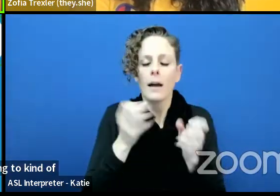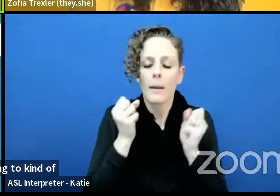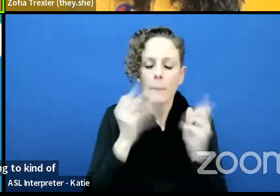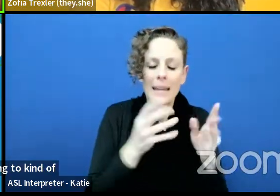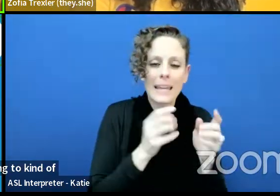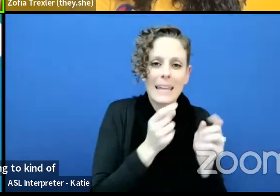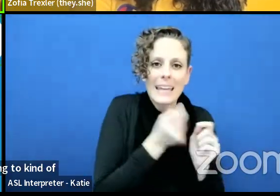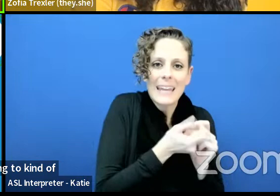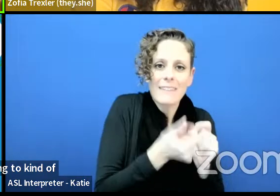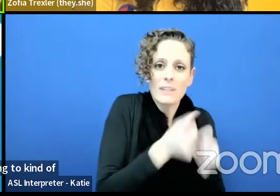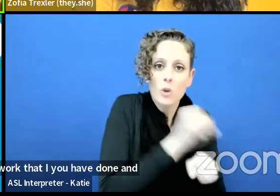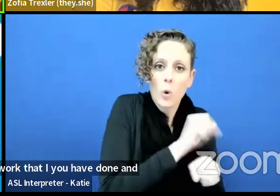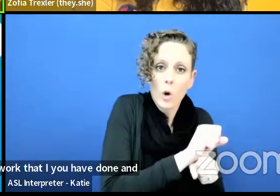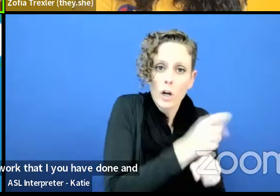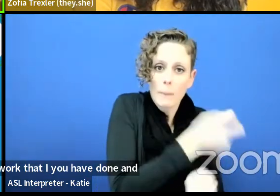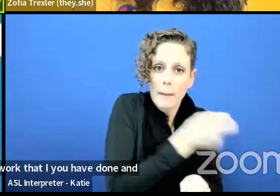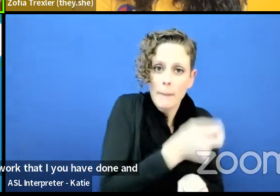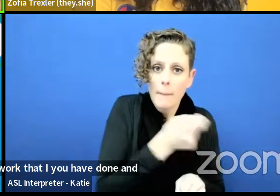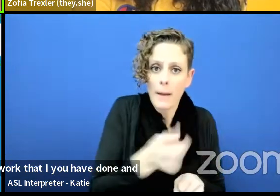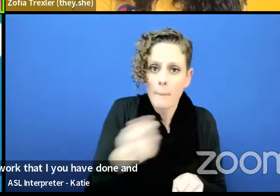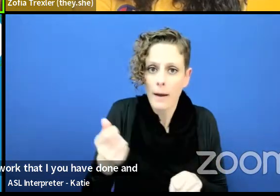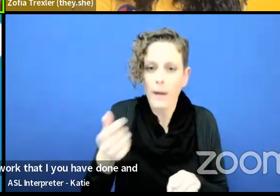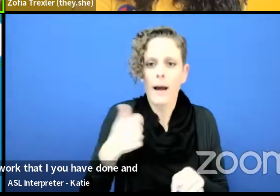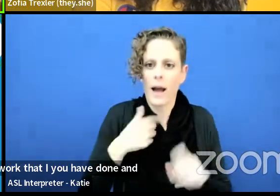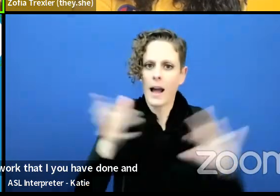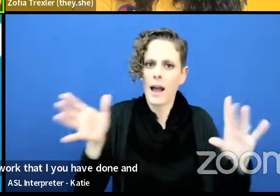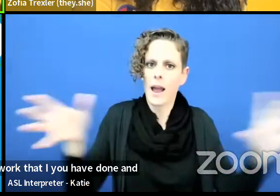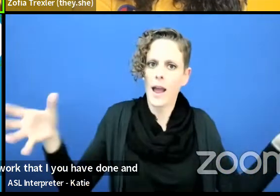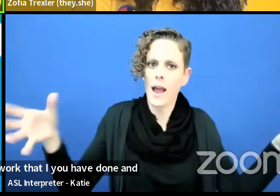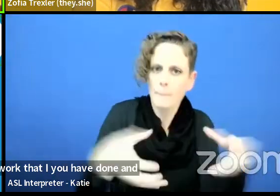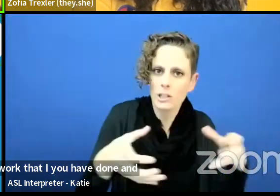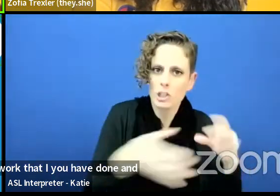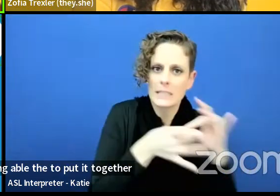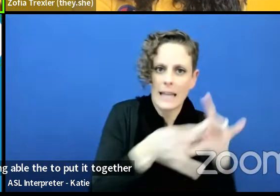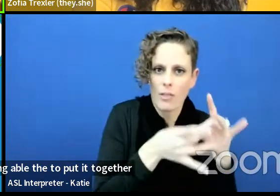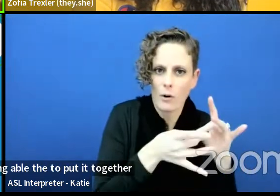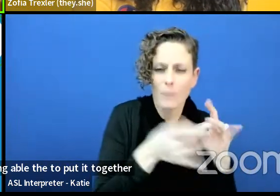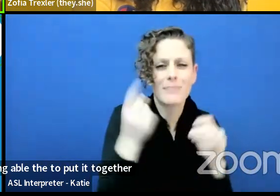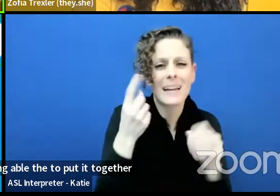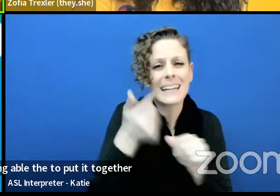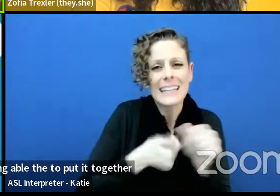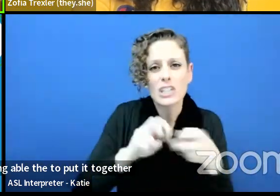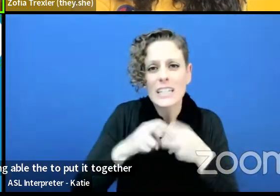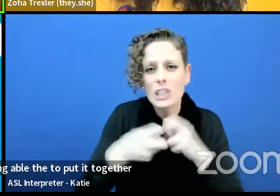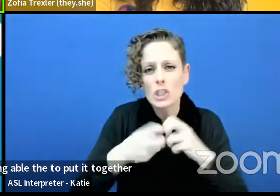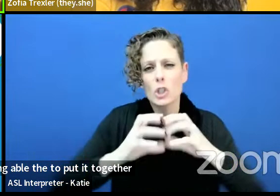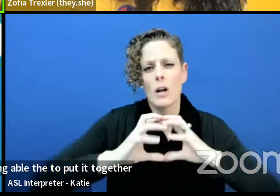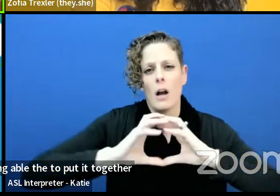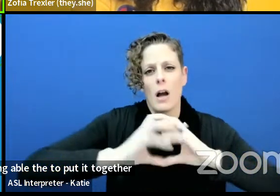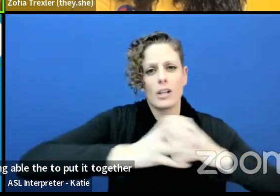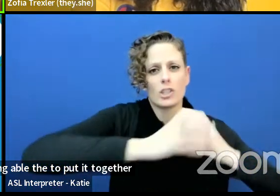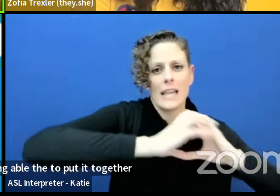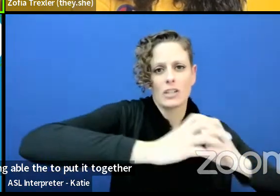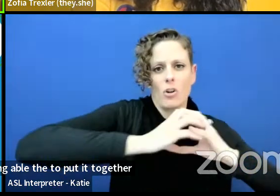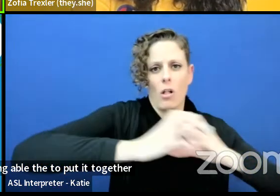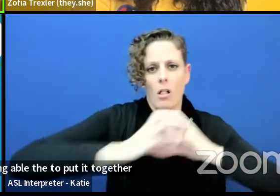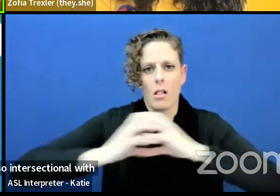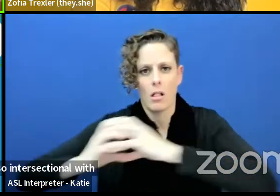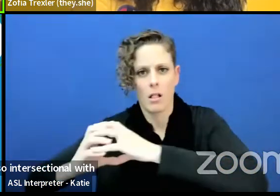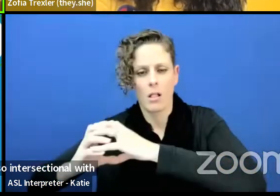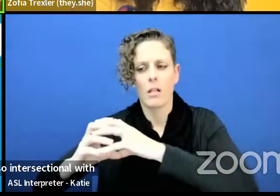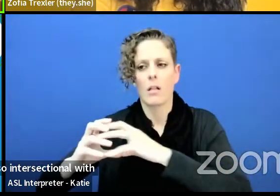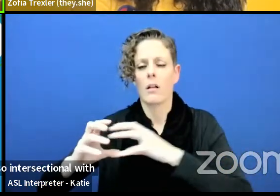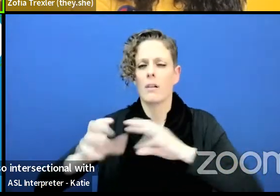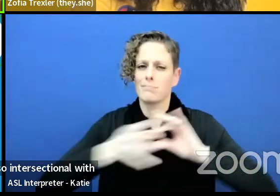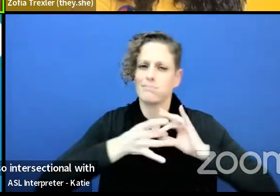I've learned and being able to put it together because every issue is so intersectional with one another. And it is so crucial